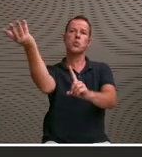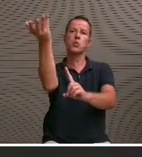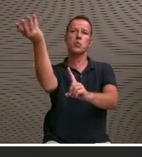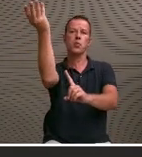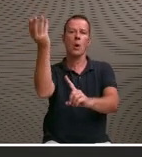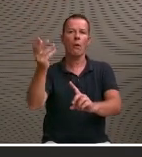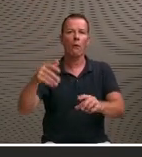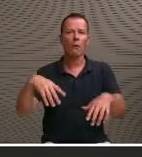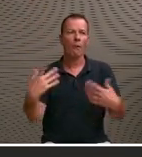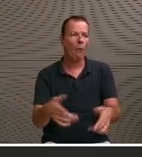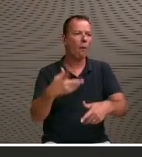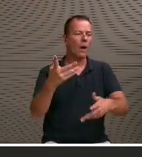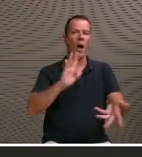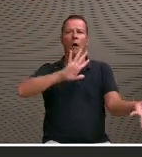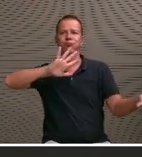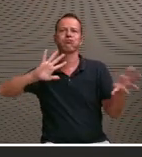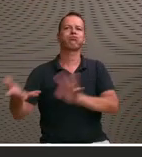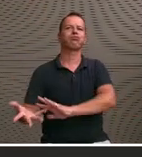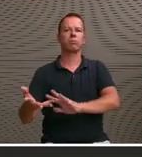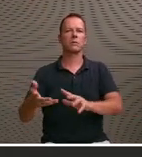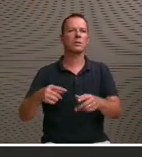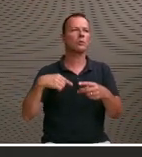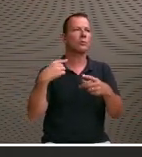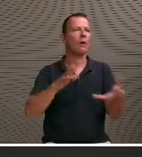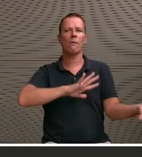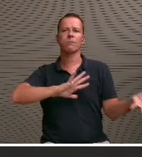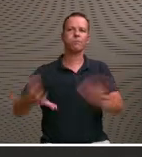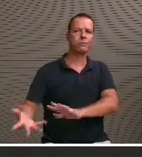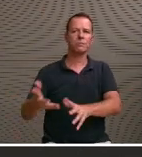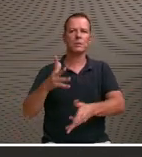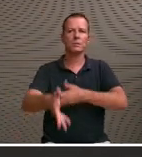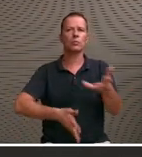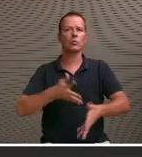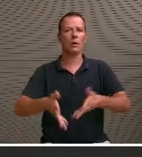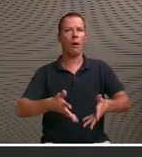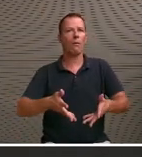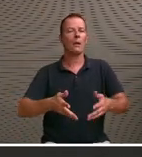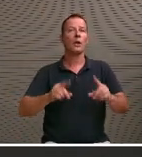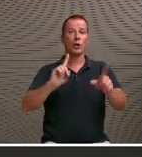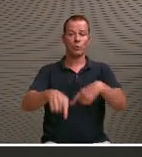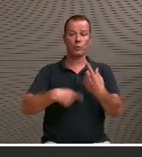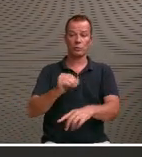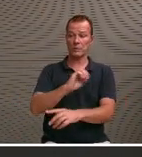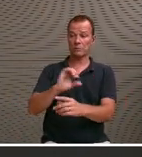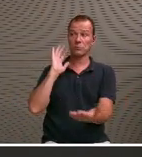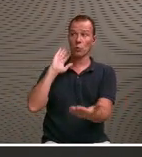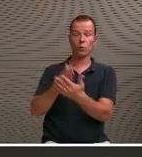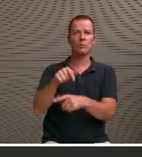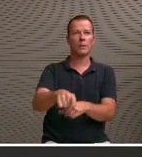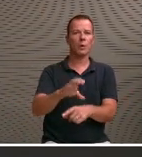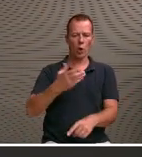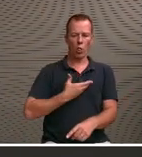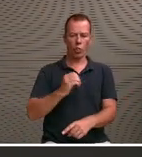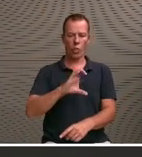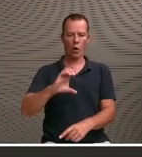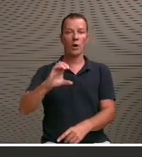the industrial revolution, but think about the fintech revolution of the last decade or the dot-com one before that. There's plenty that we can